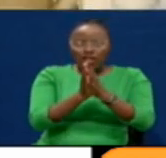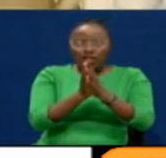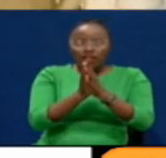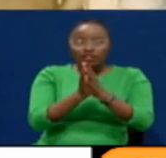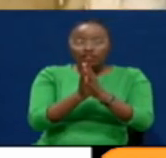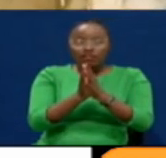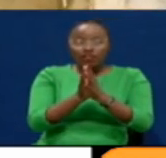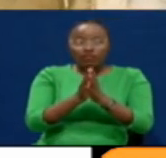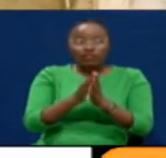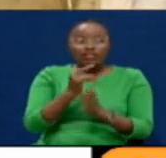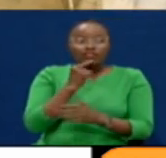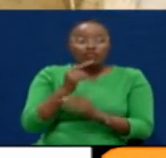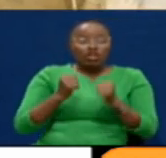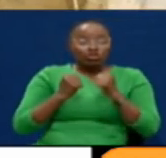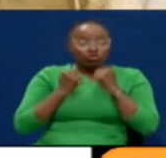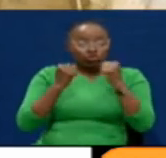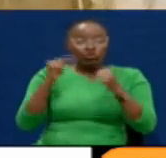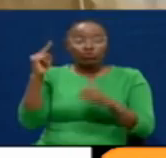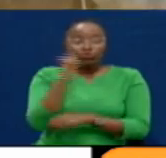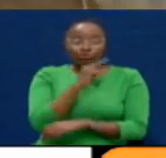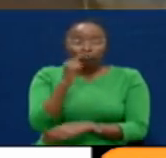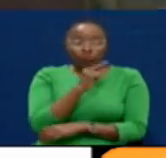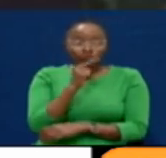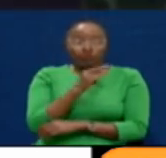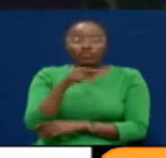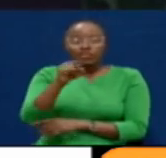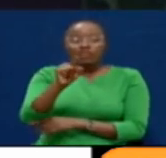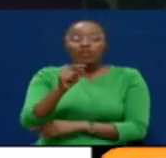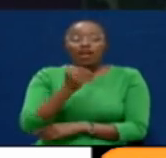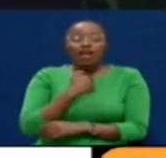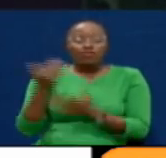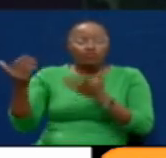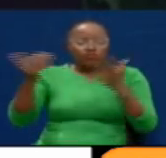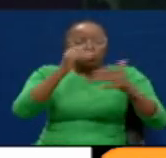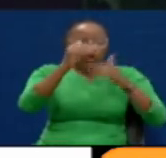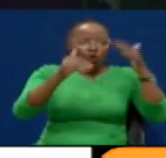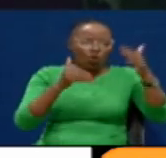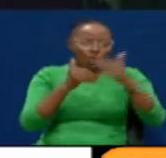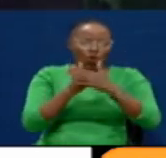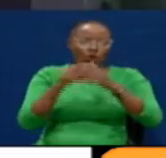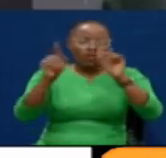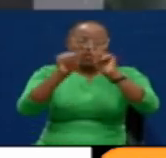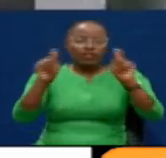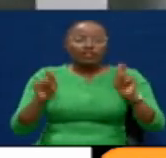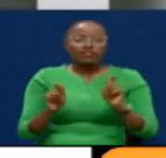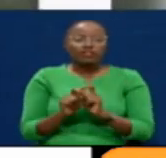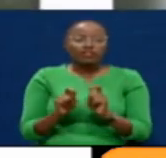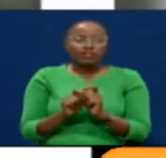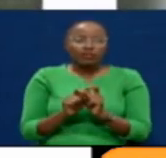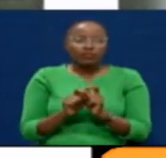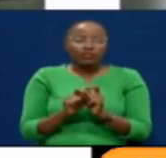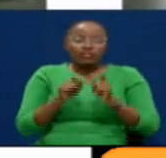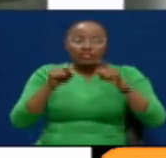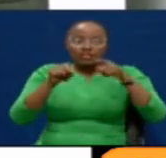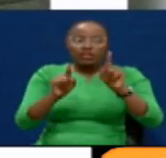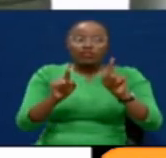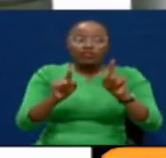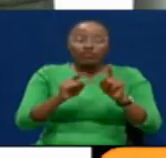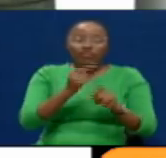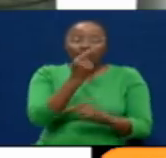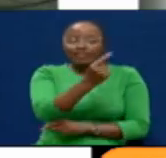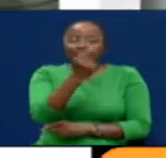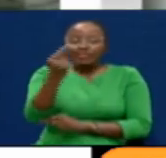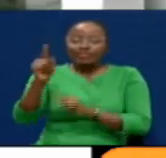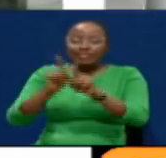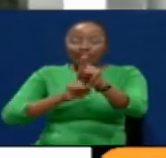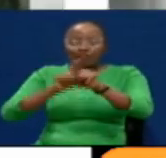that's why Ford, they were very strong in here. He managed to bring all that team, and he was at every